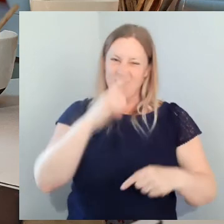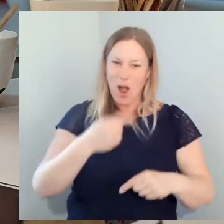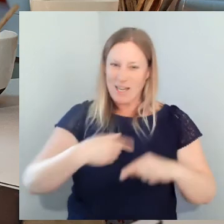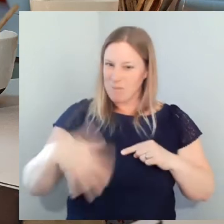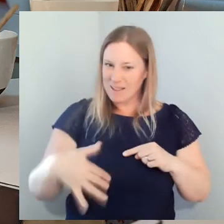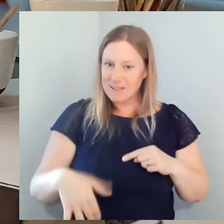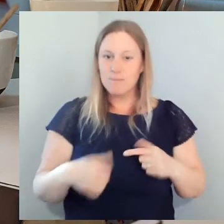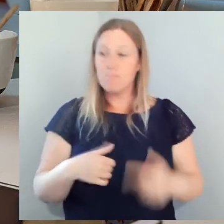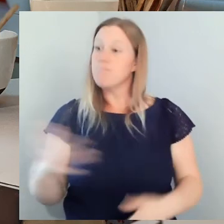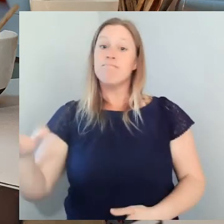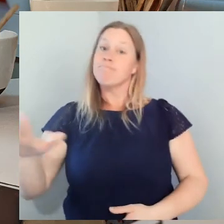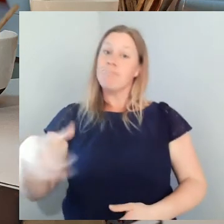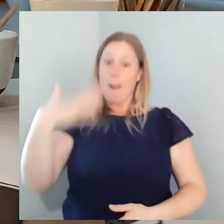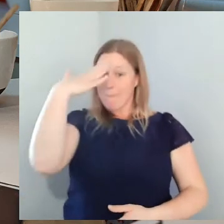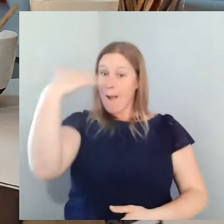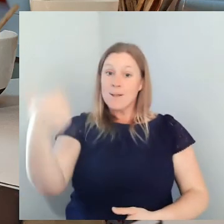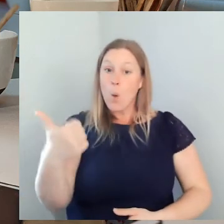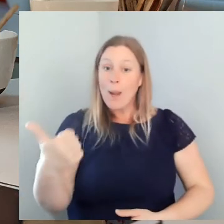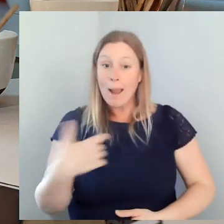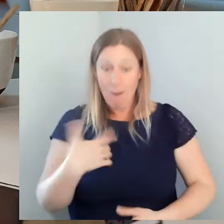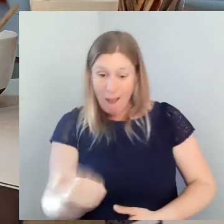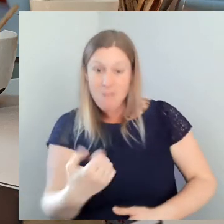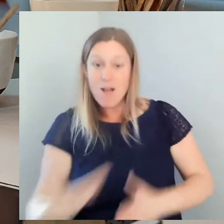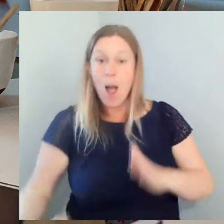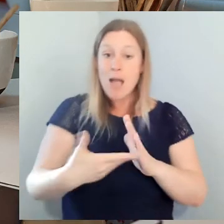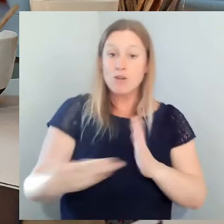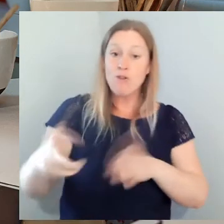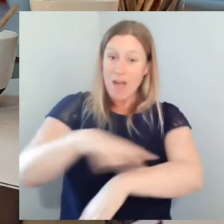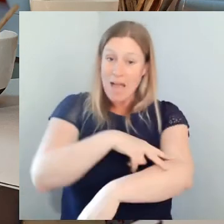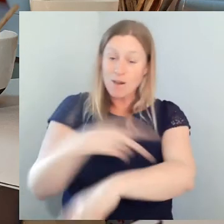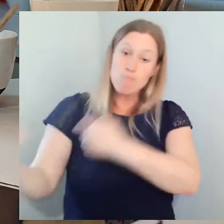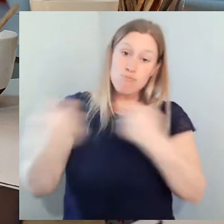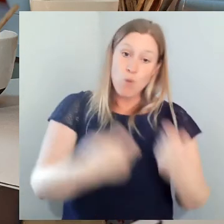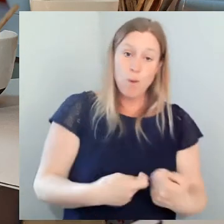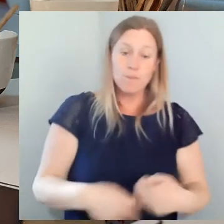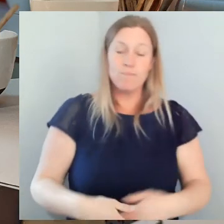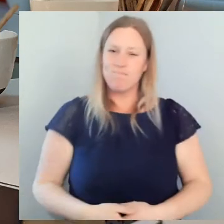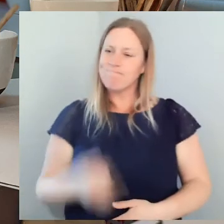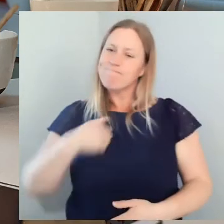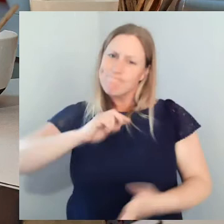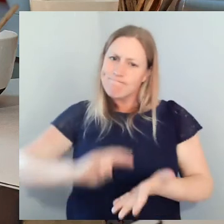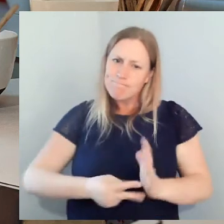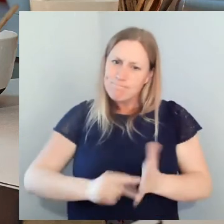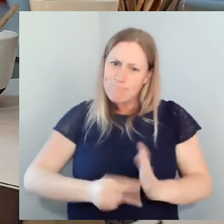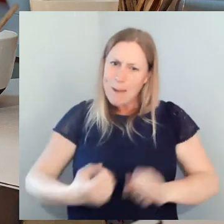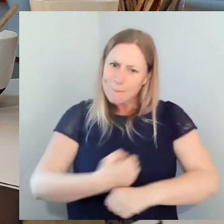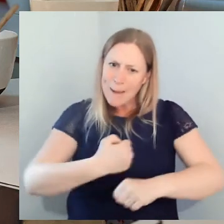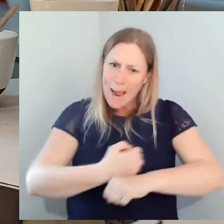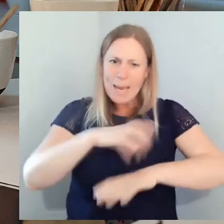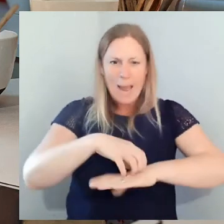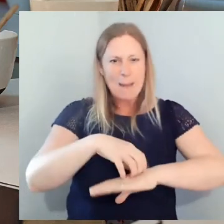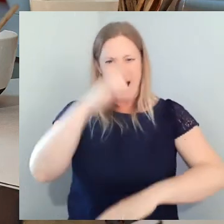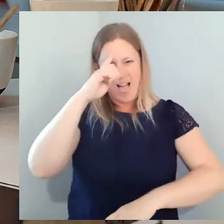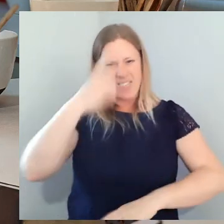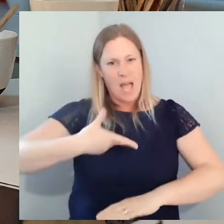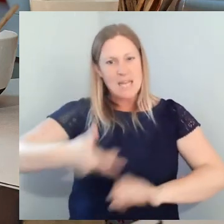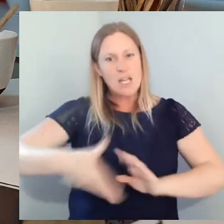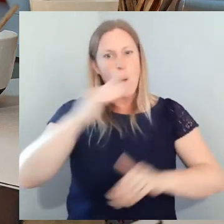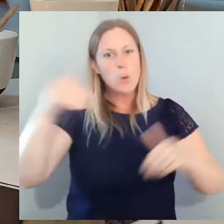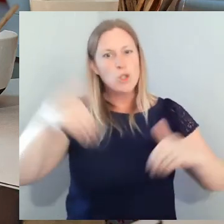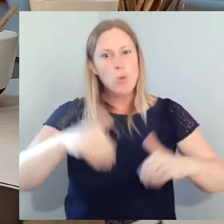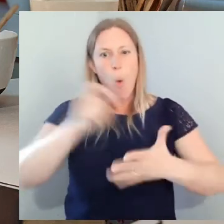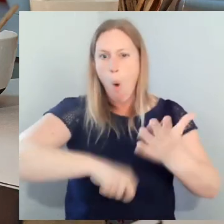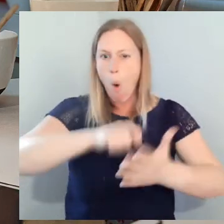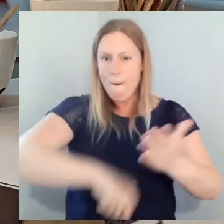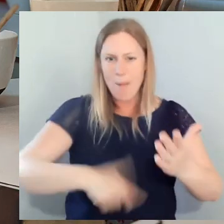farmer can." "It's okay, Mum. We've brought extra veg," Pippa piped in. "I was planning to bake a cake," I said,